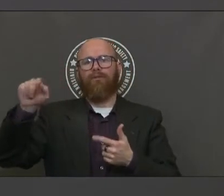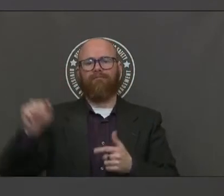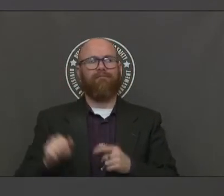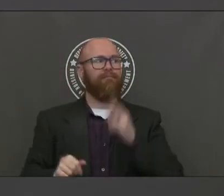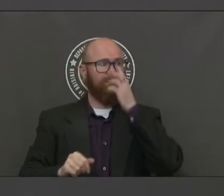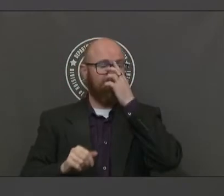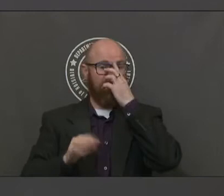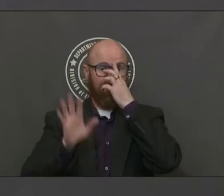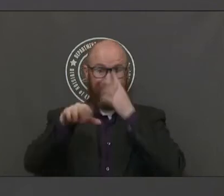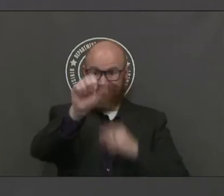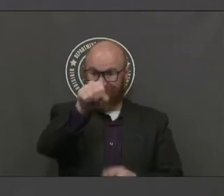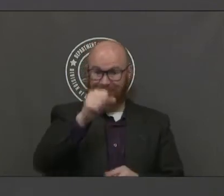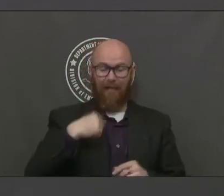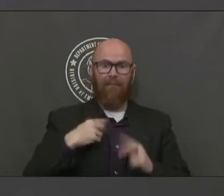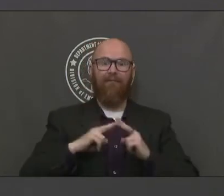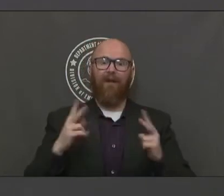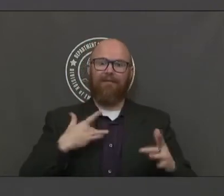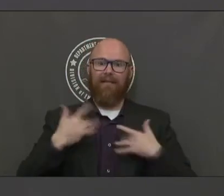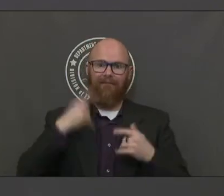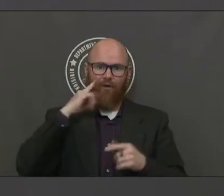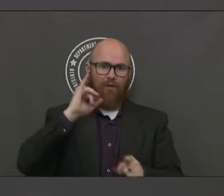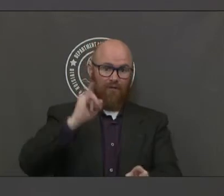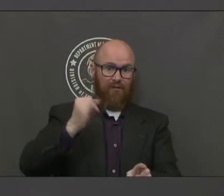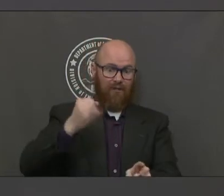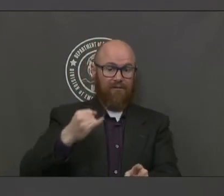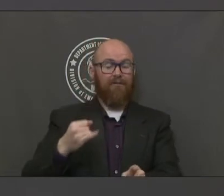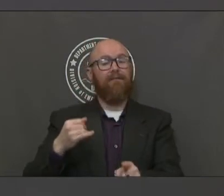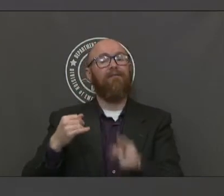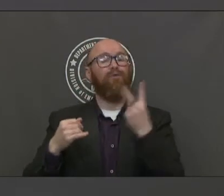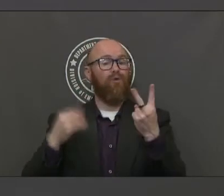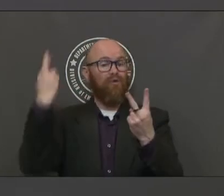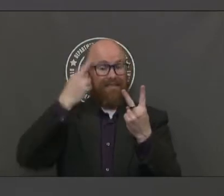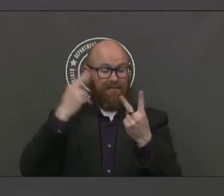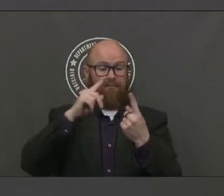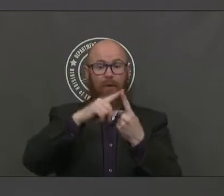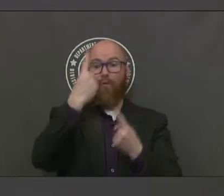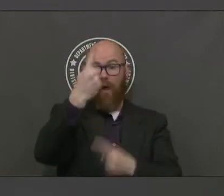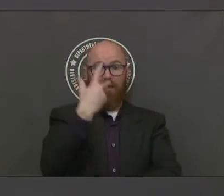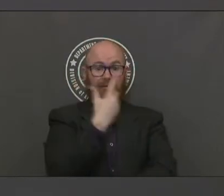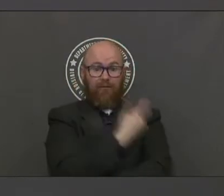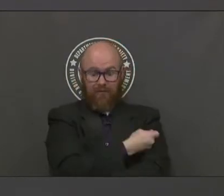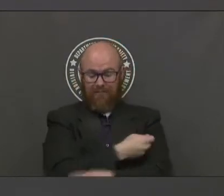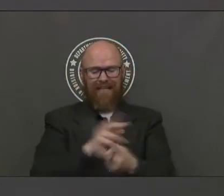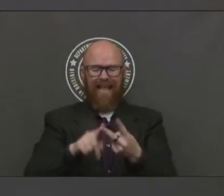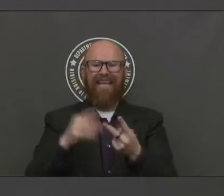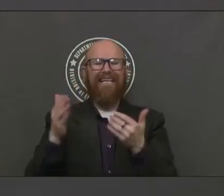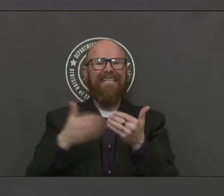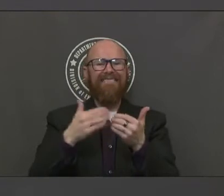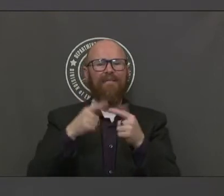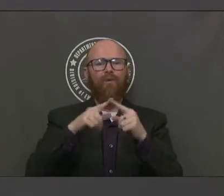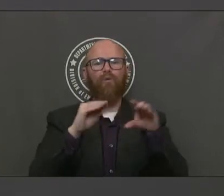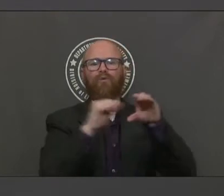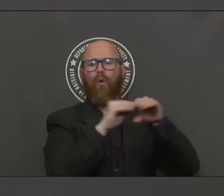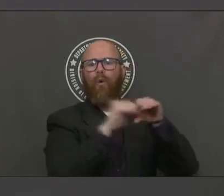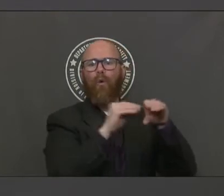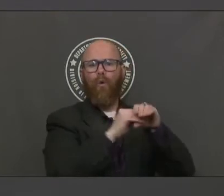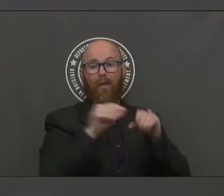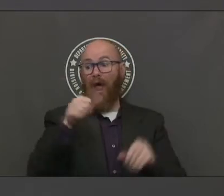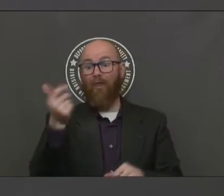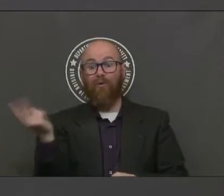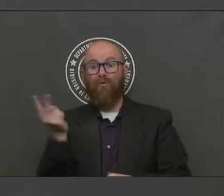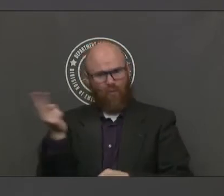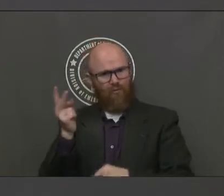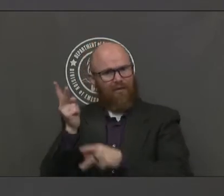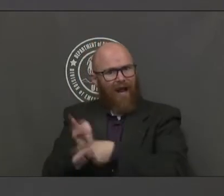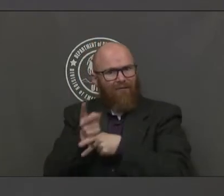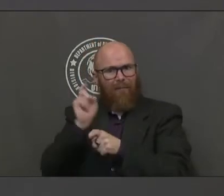actually really excited for Johnson & Johnson for twofold, right? It's one dose and it doesn't need to be in super cold storage. The thing that we really need to